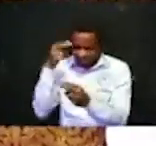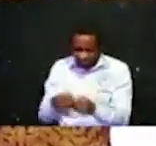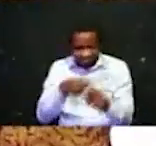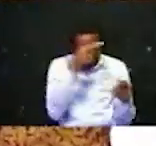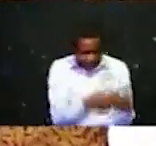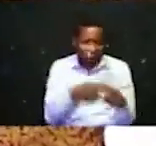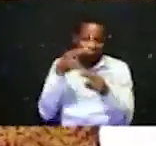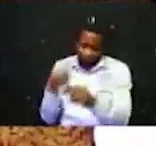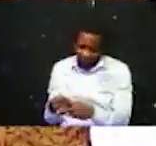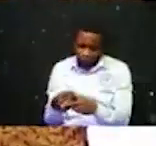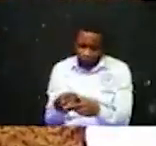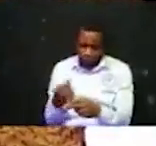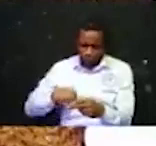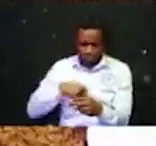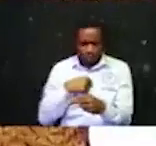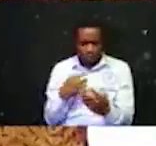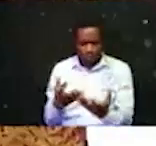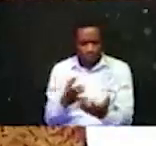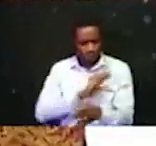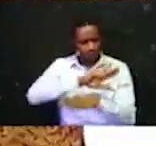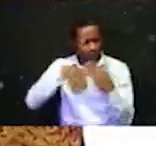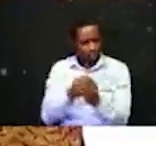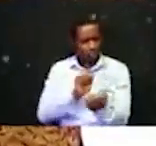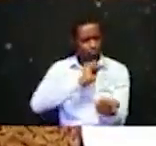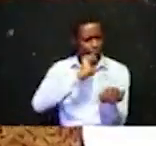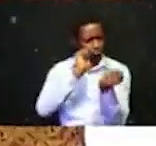We want to reposition our minds.